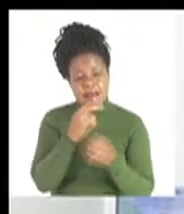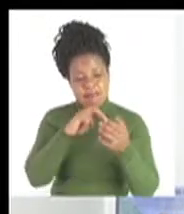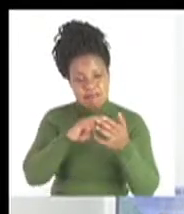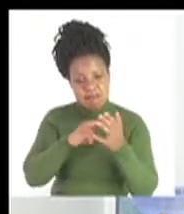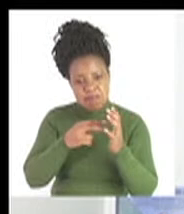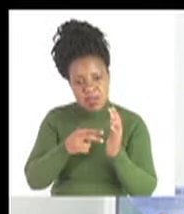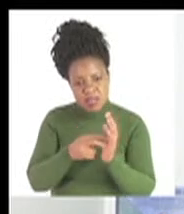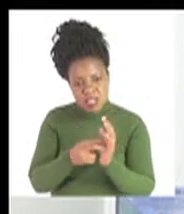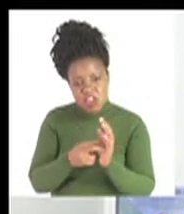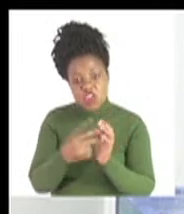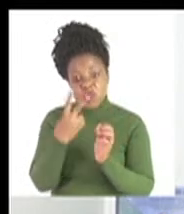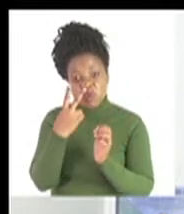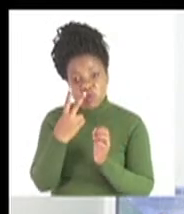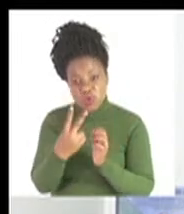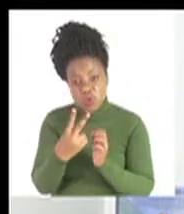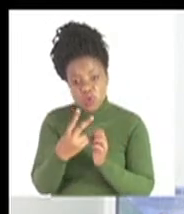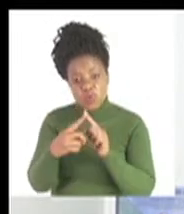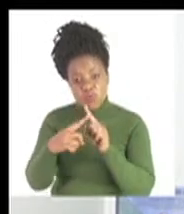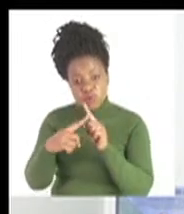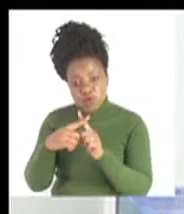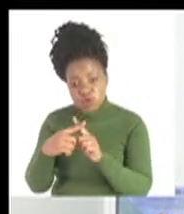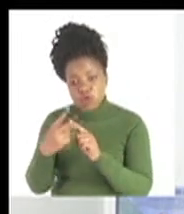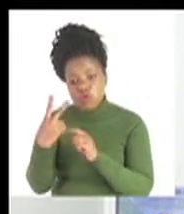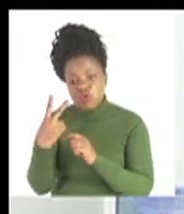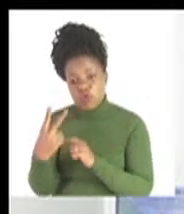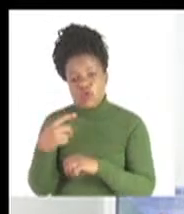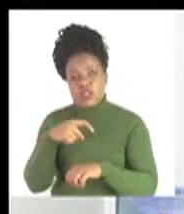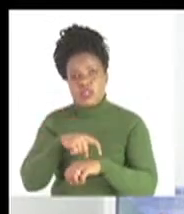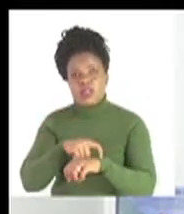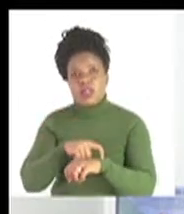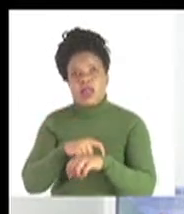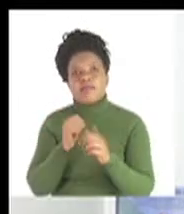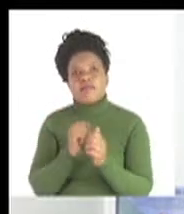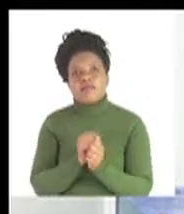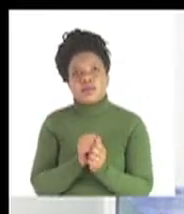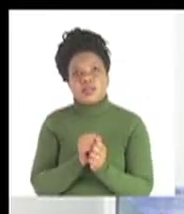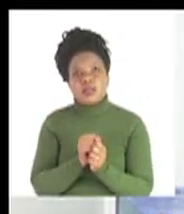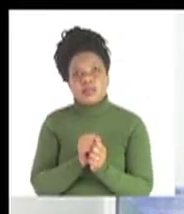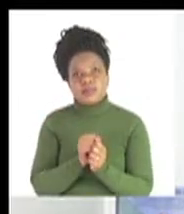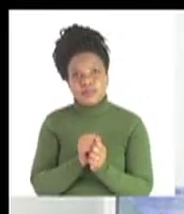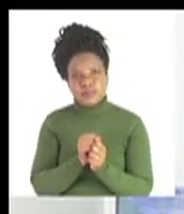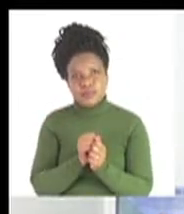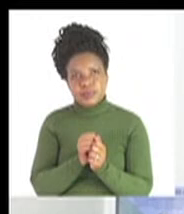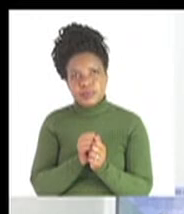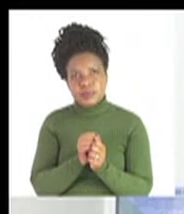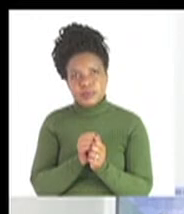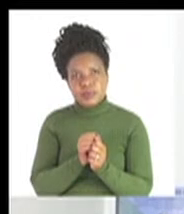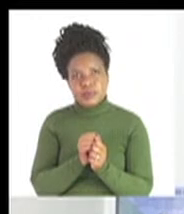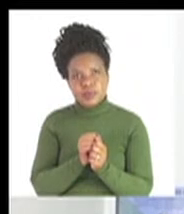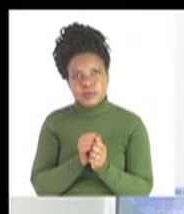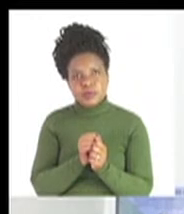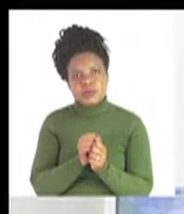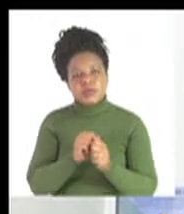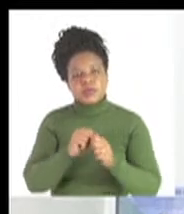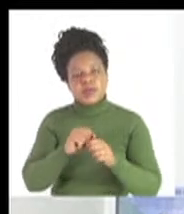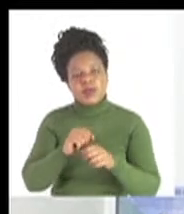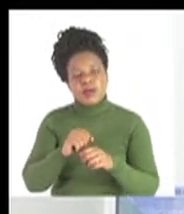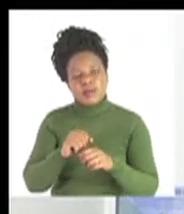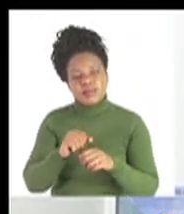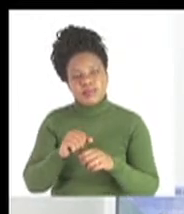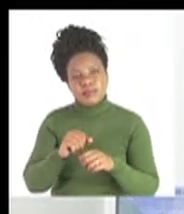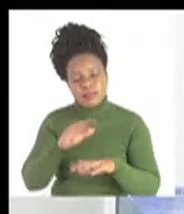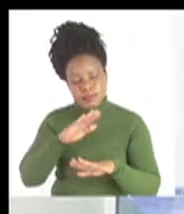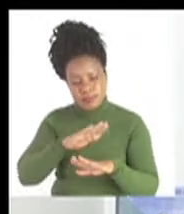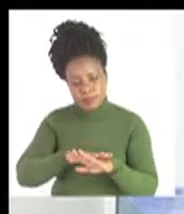twice. These 2 have to appear twice. That's why there's a 2 here. I can give another example.